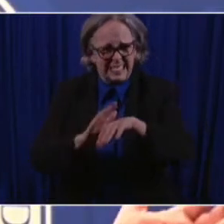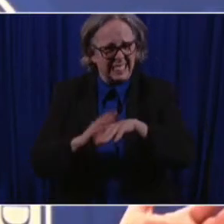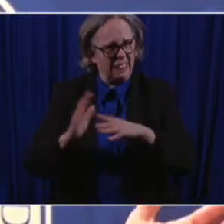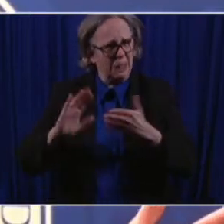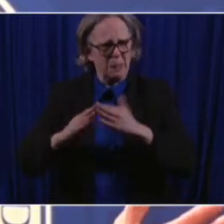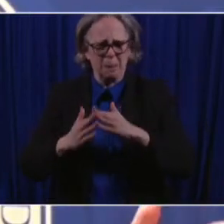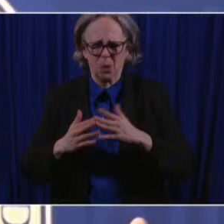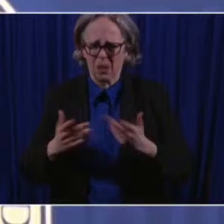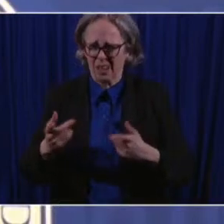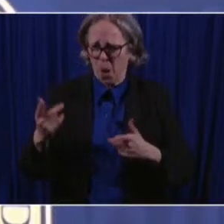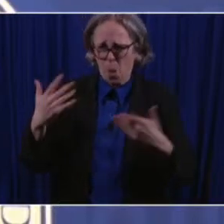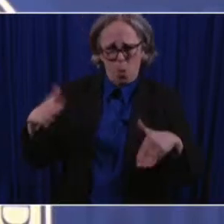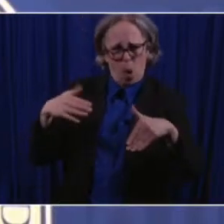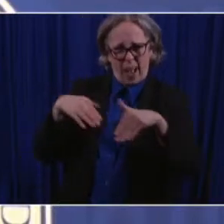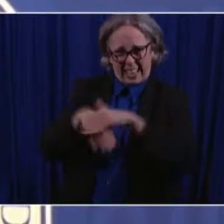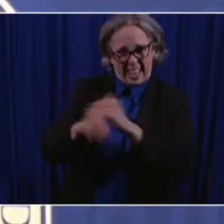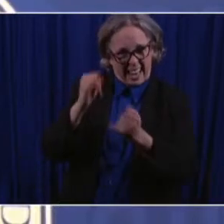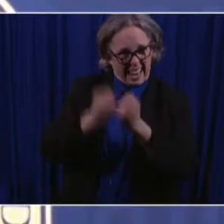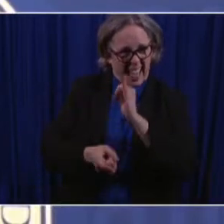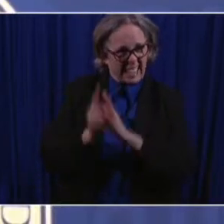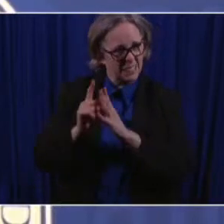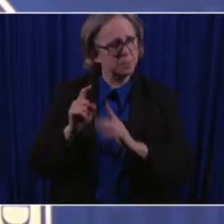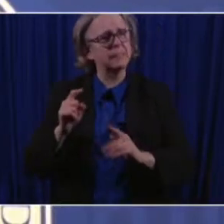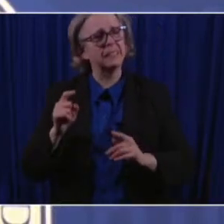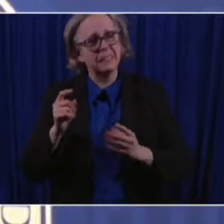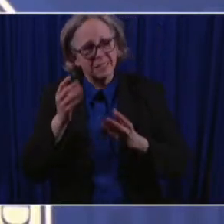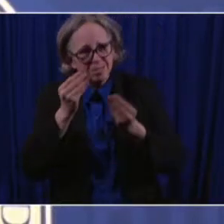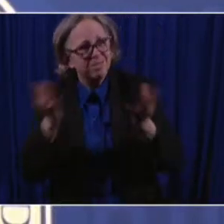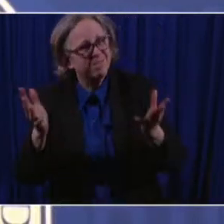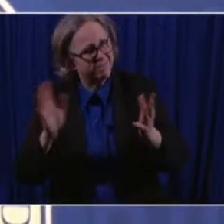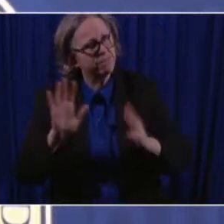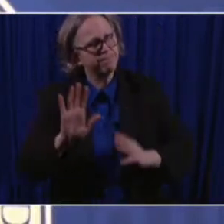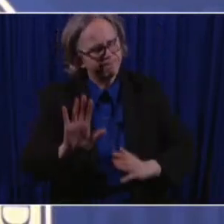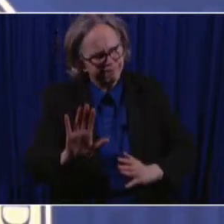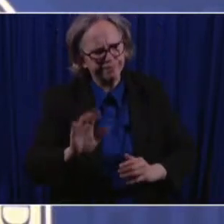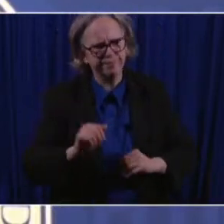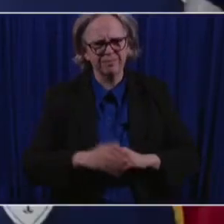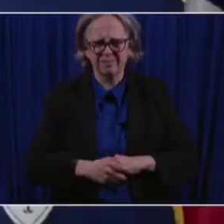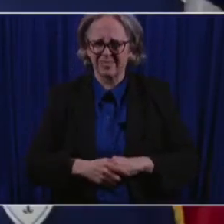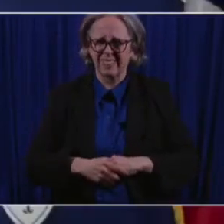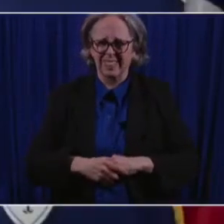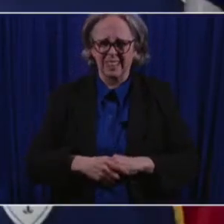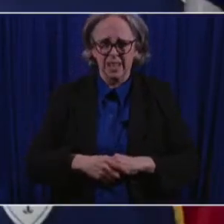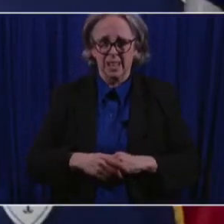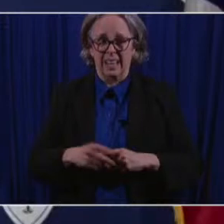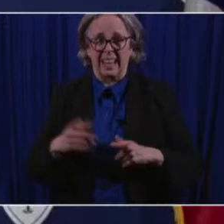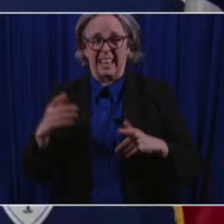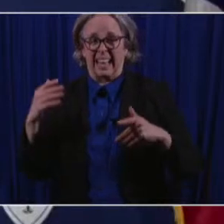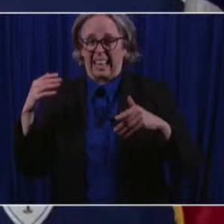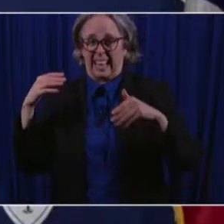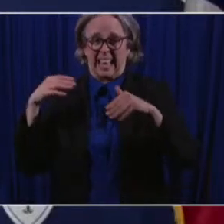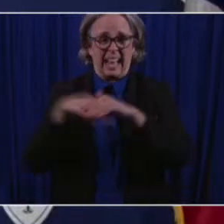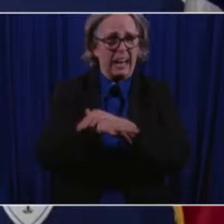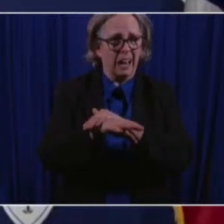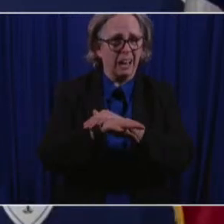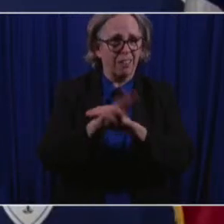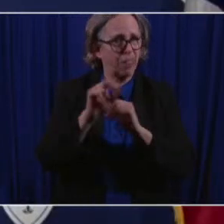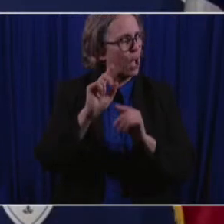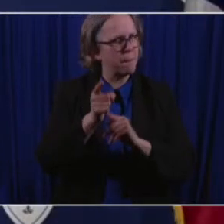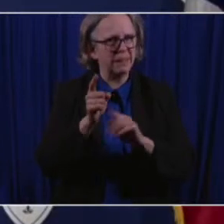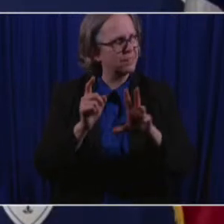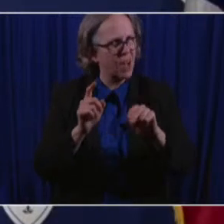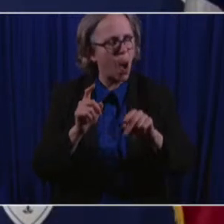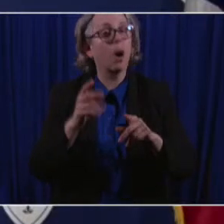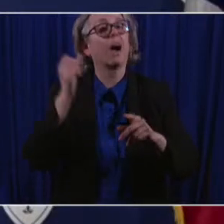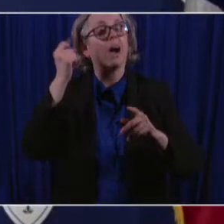again, have that 30-minute time frame of walking through our pod. It probably will be extended a little bit. And I assume, Doctor, that for people who